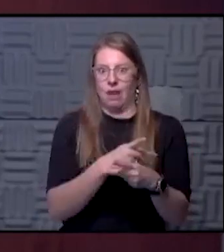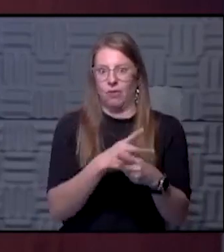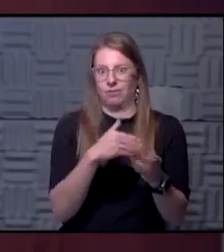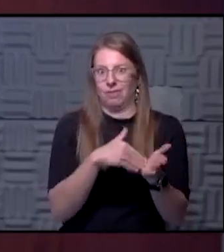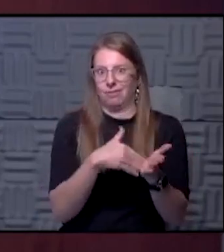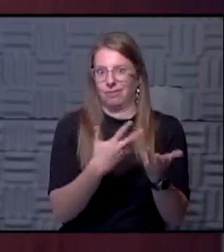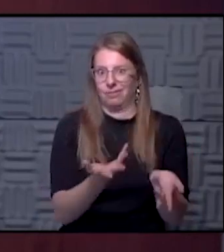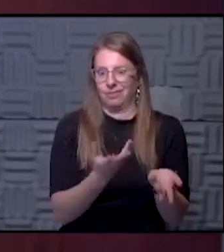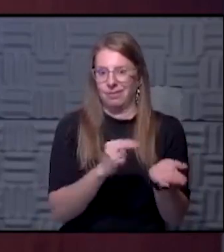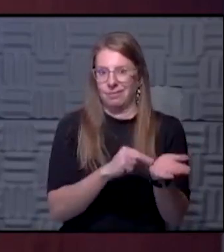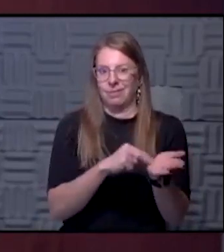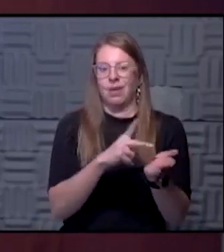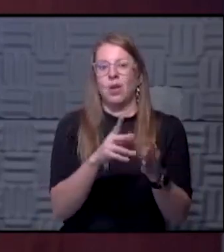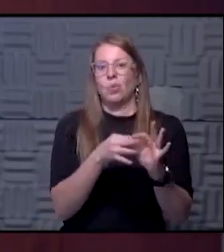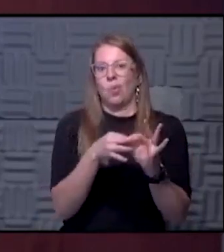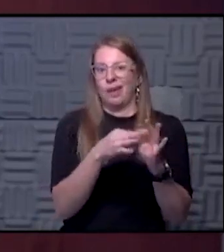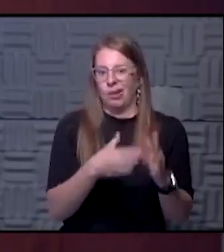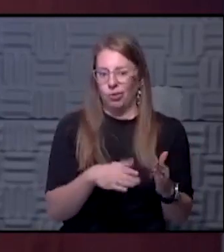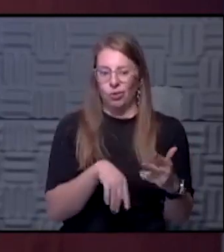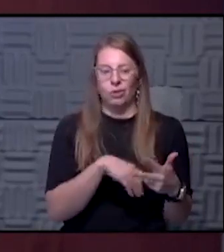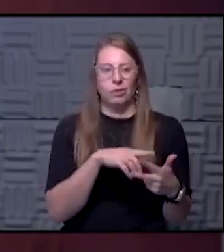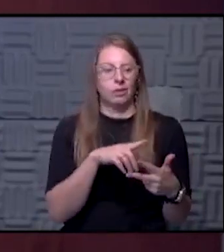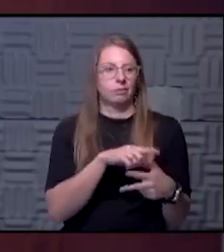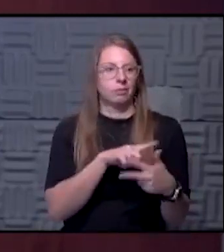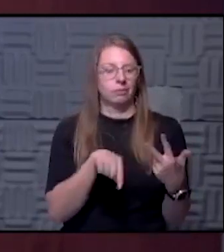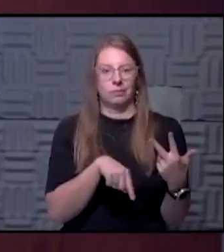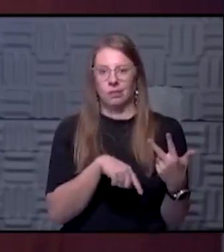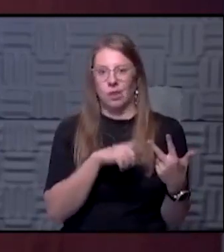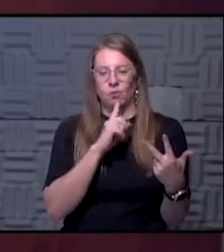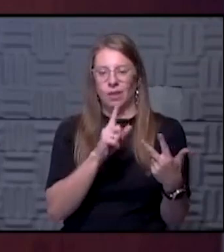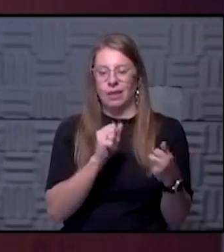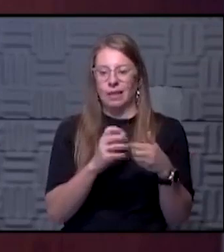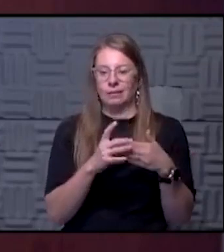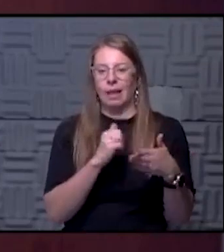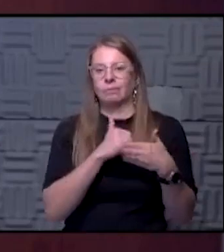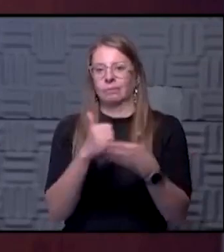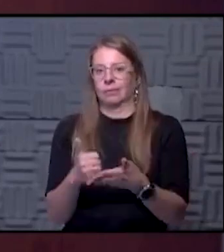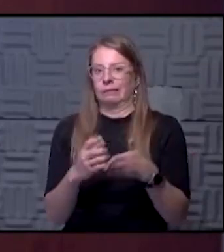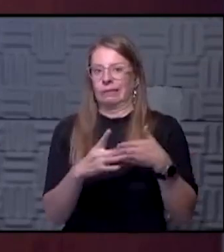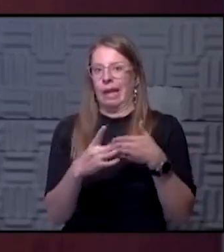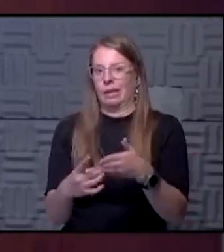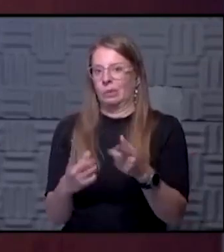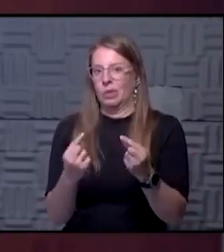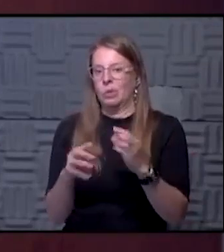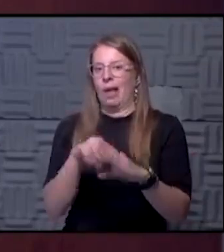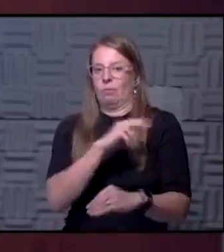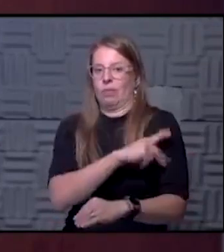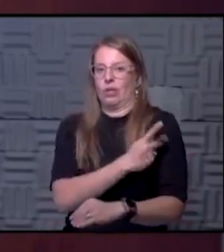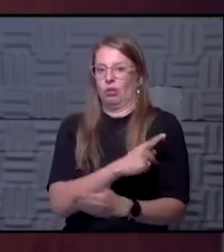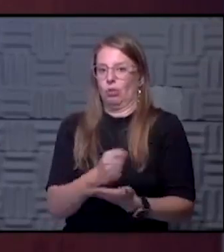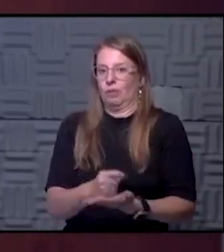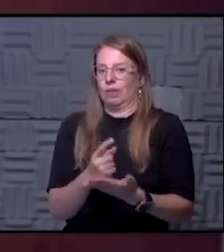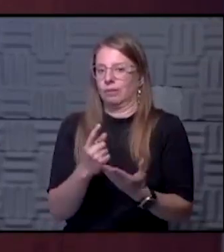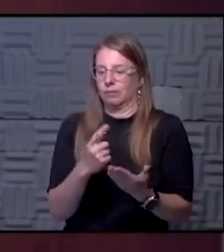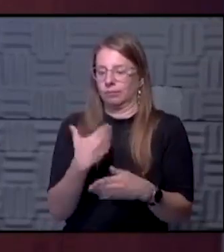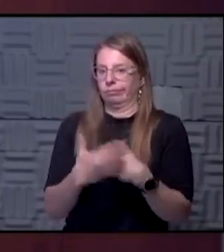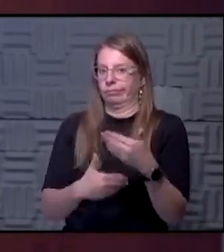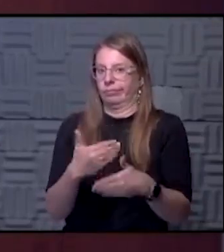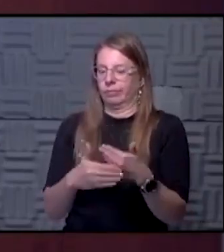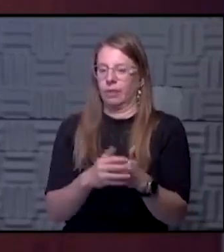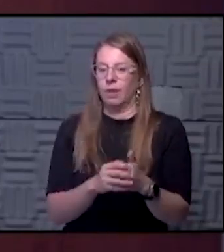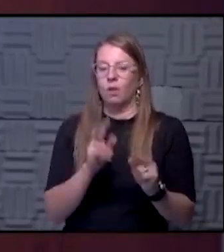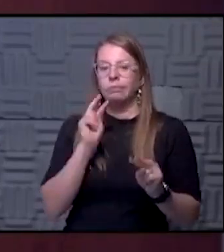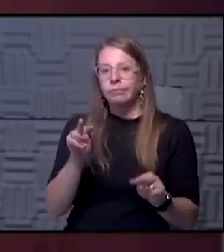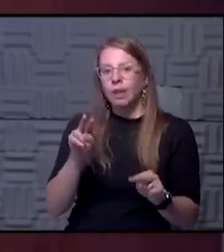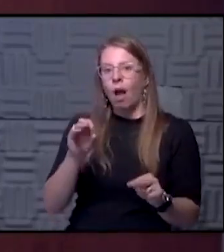healthcare, the coordinator, you'll have access to individuals that really can guide you in terms of your outpatient treatment, things like monitoring